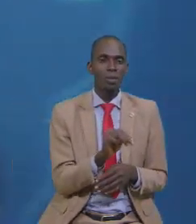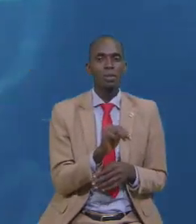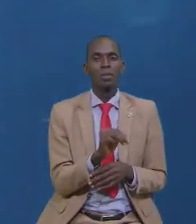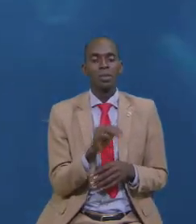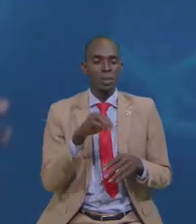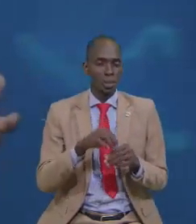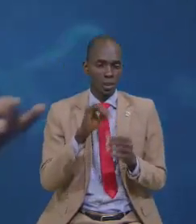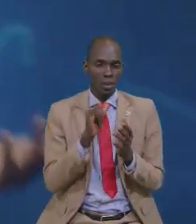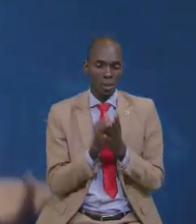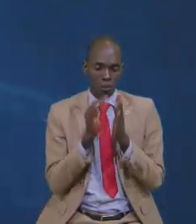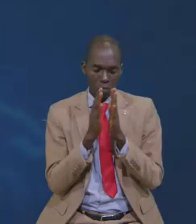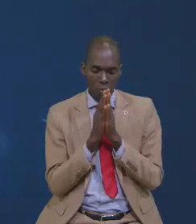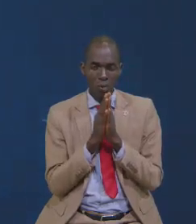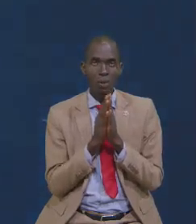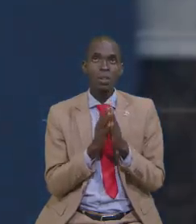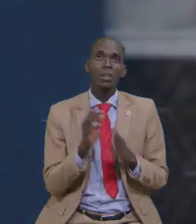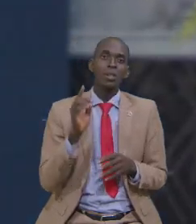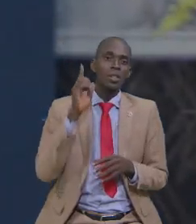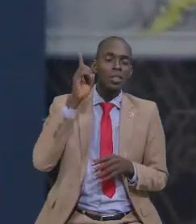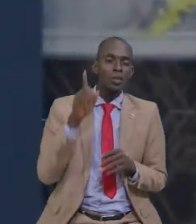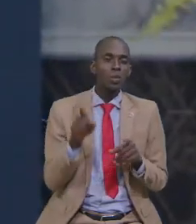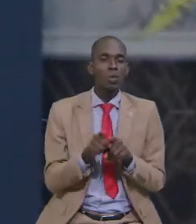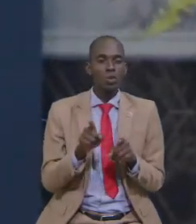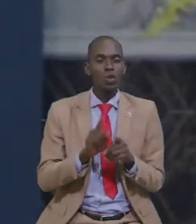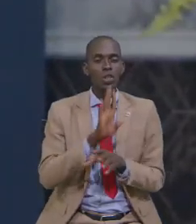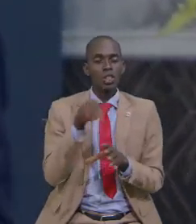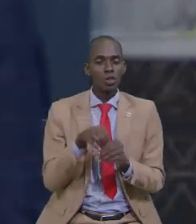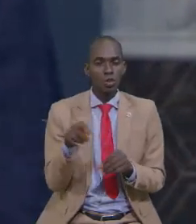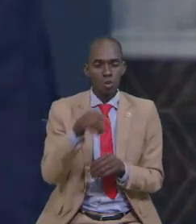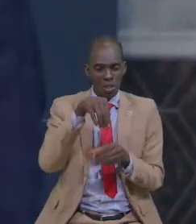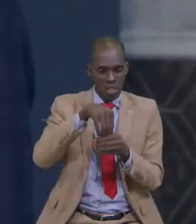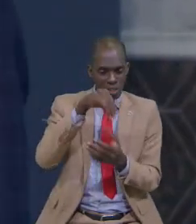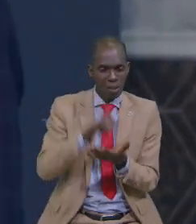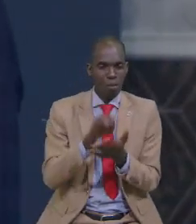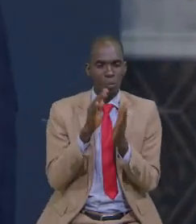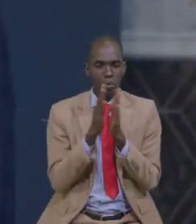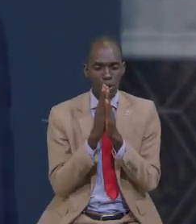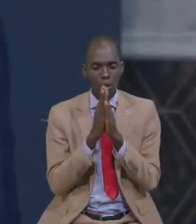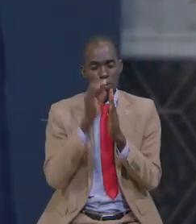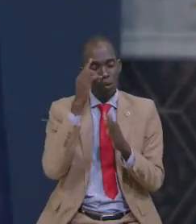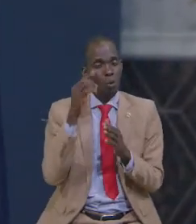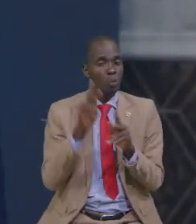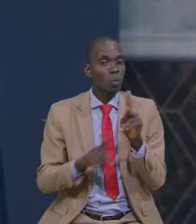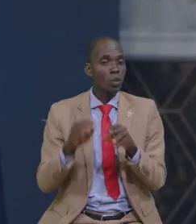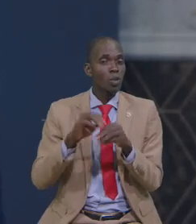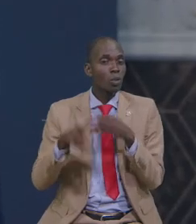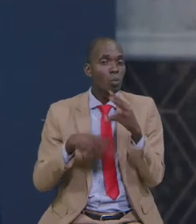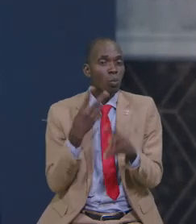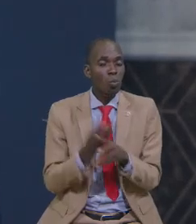prayer, he also included you, because all the people of the world, they don't know what they're